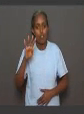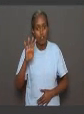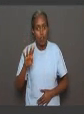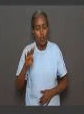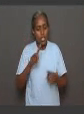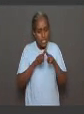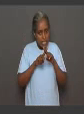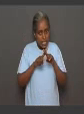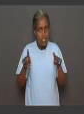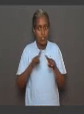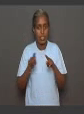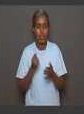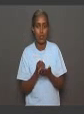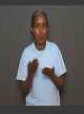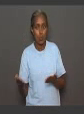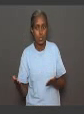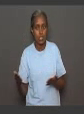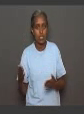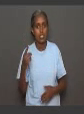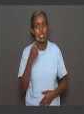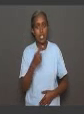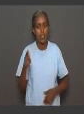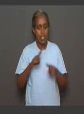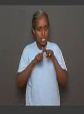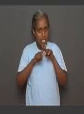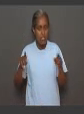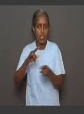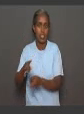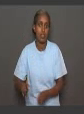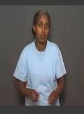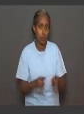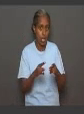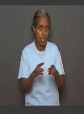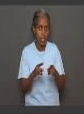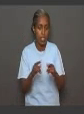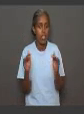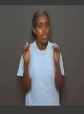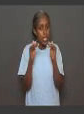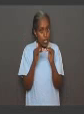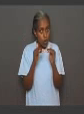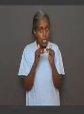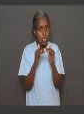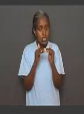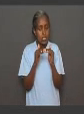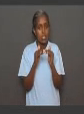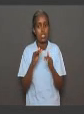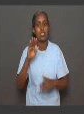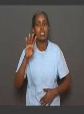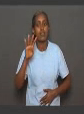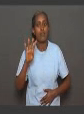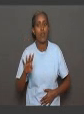different objects in every different way equals the